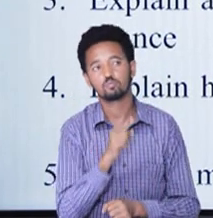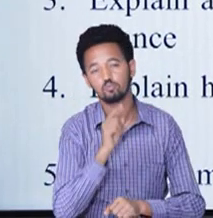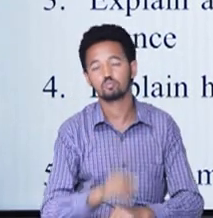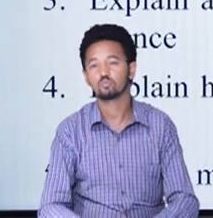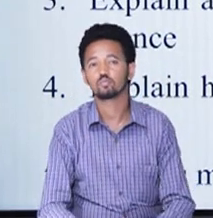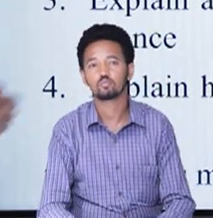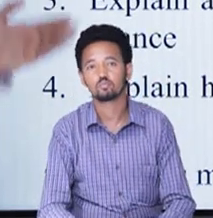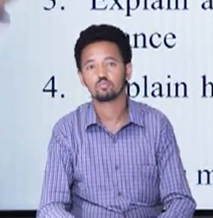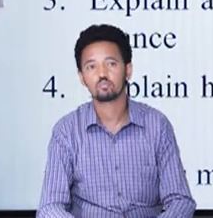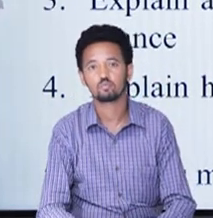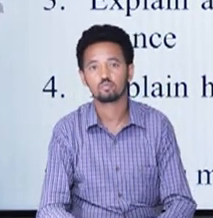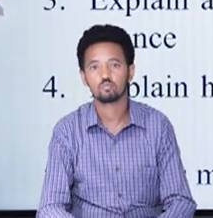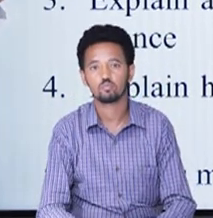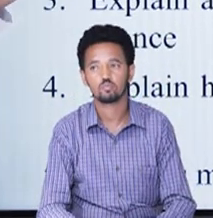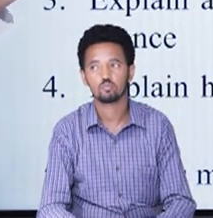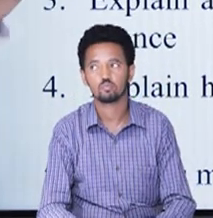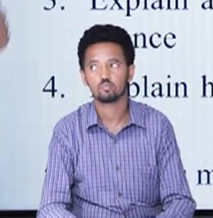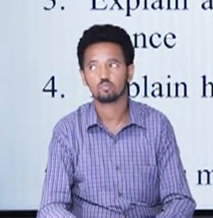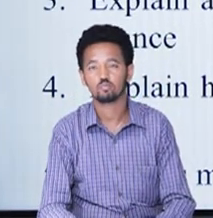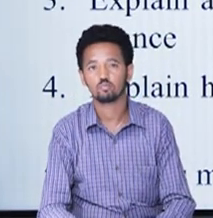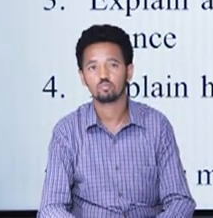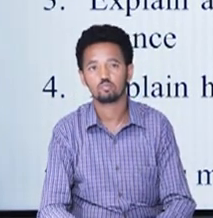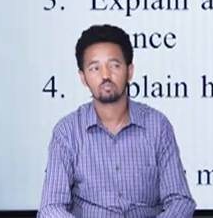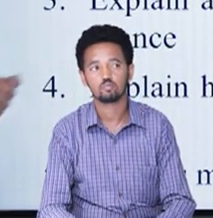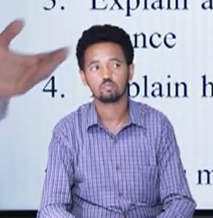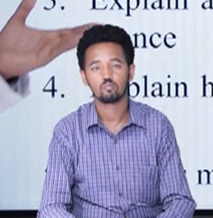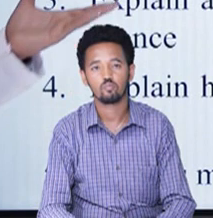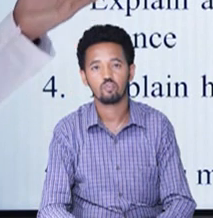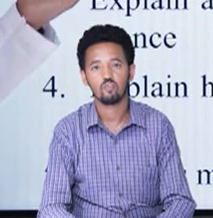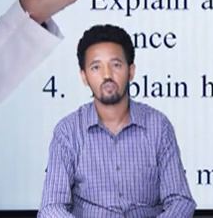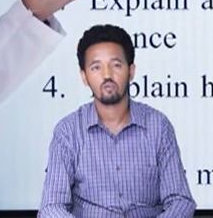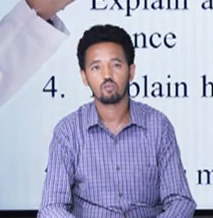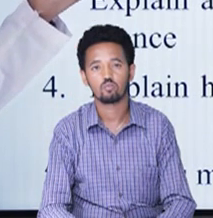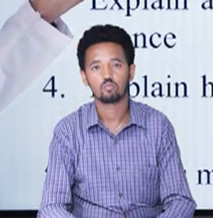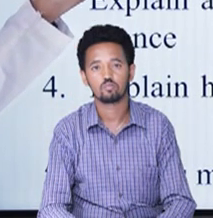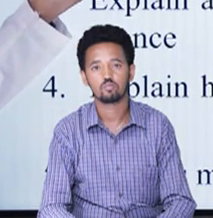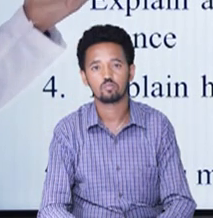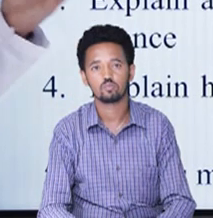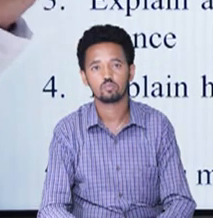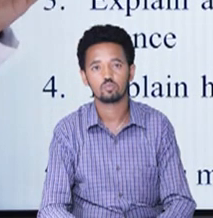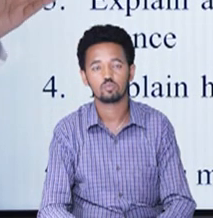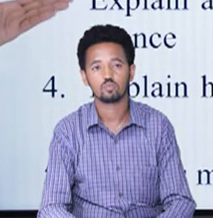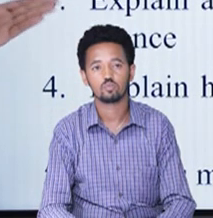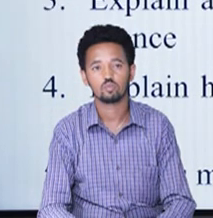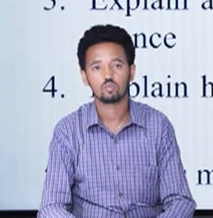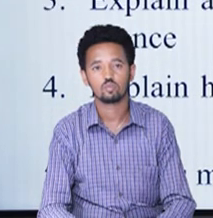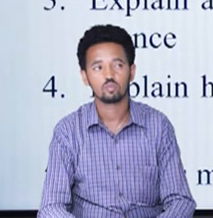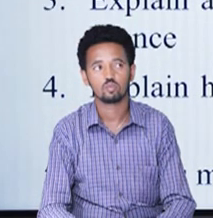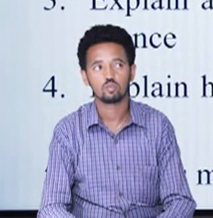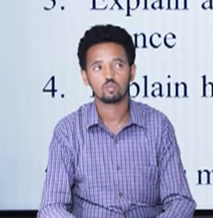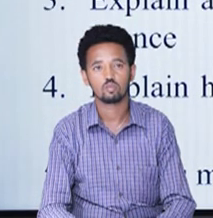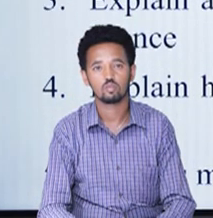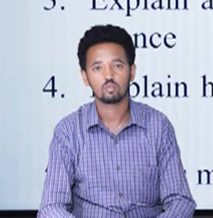French Revolution. What was the immediate cause for the rise of French Revolution?